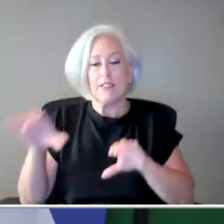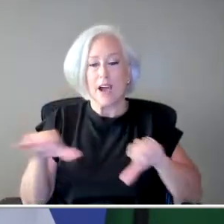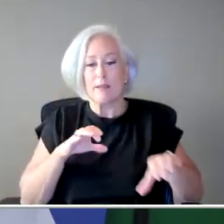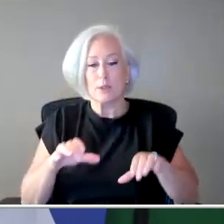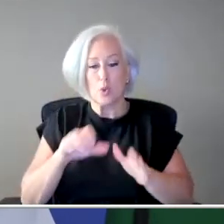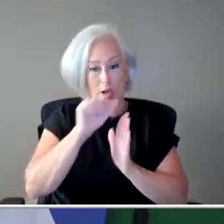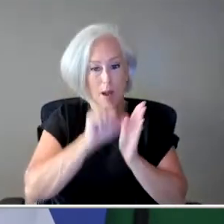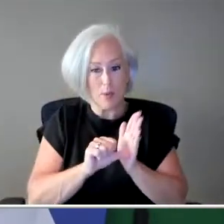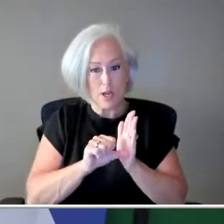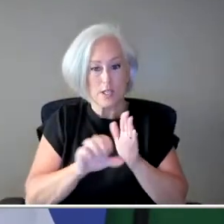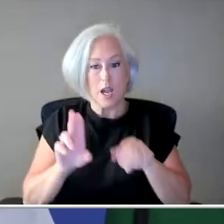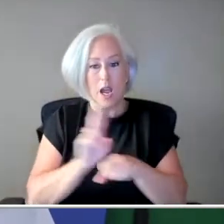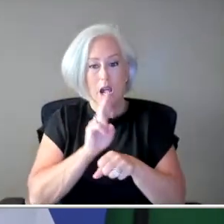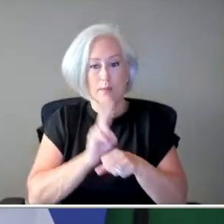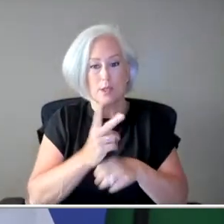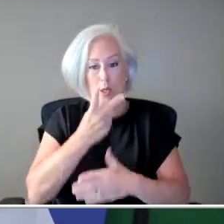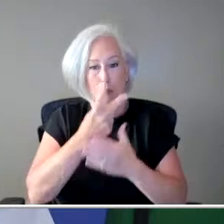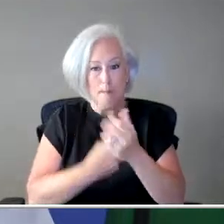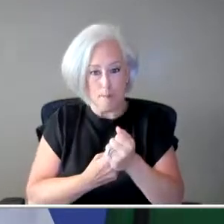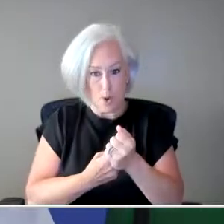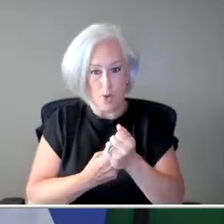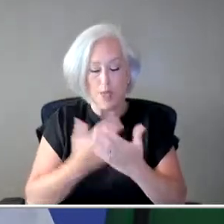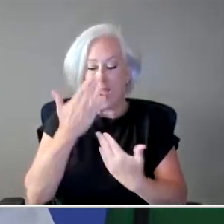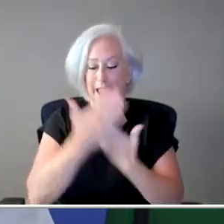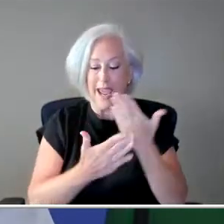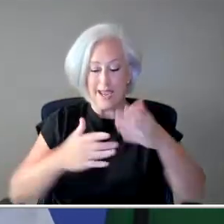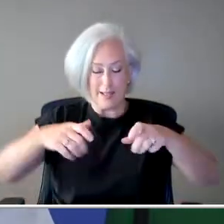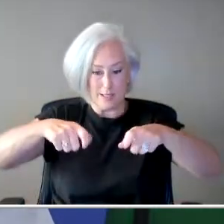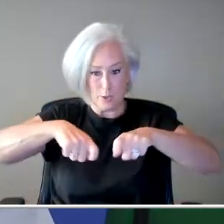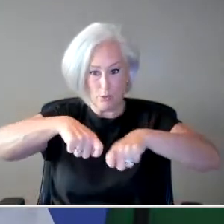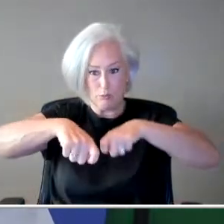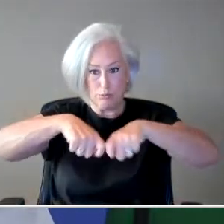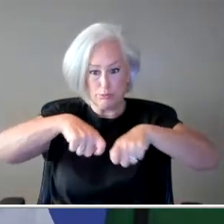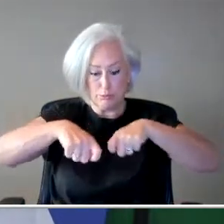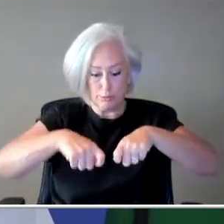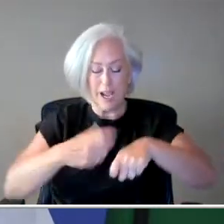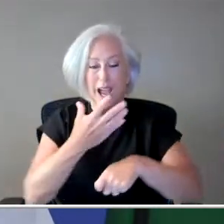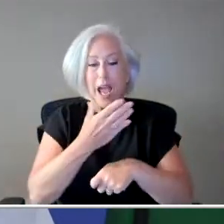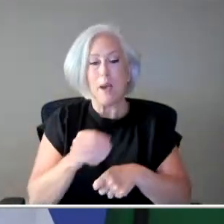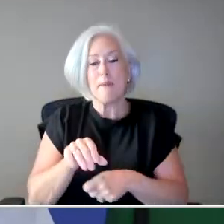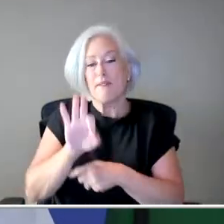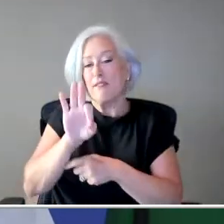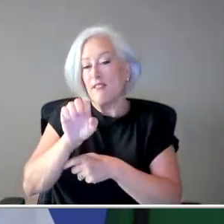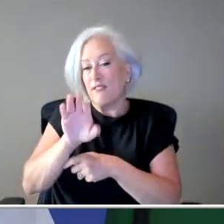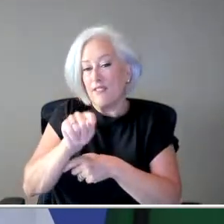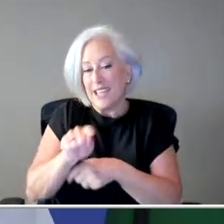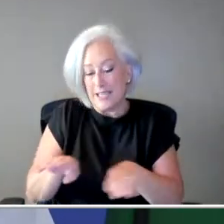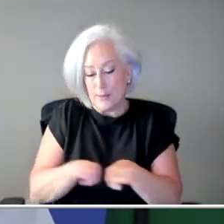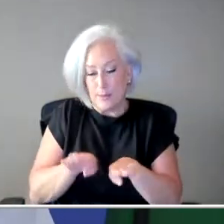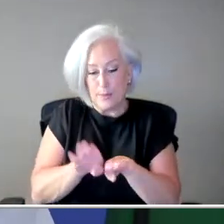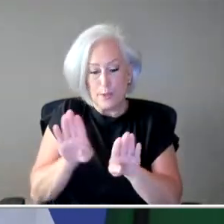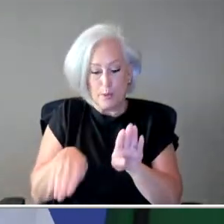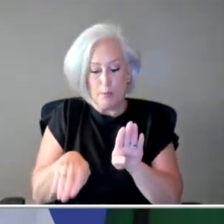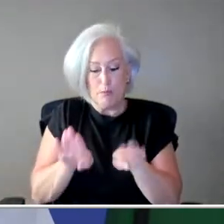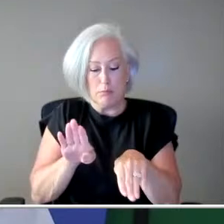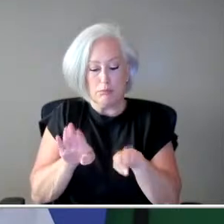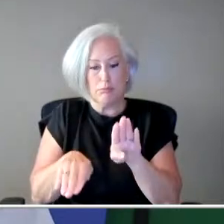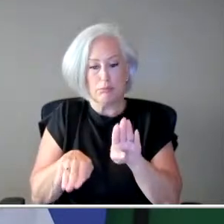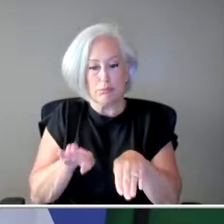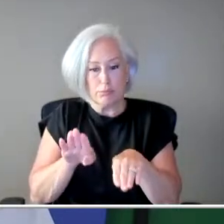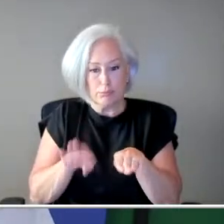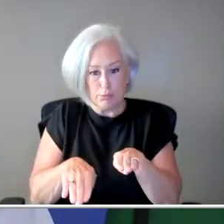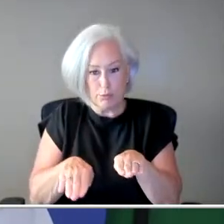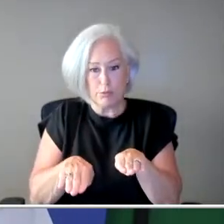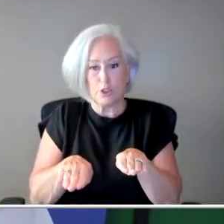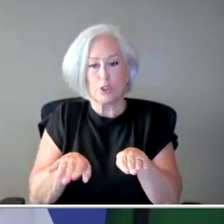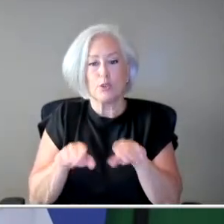and both feet to work pedals, and then usually working up at the screen, but oftentimes working down like this while we're manipulating fine